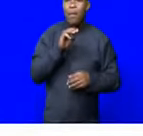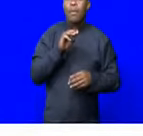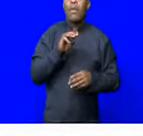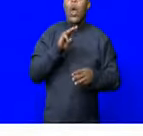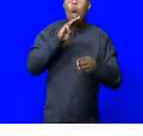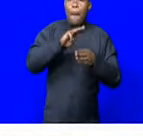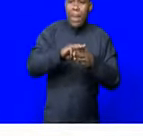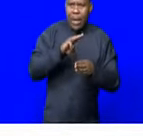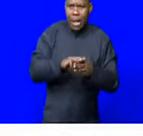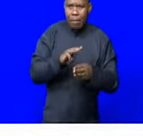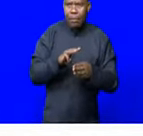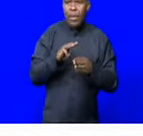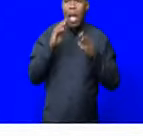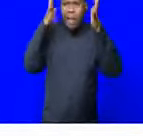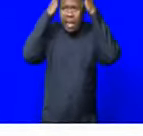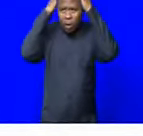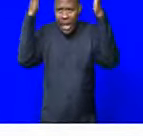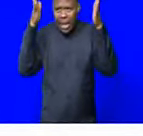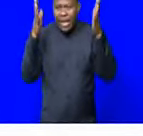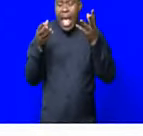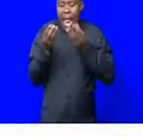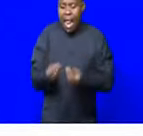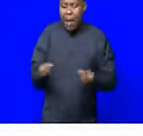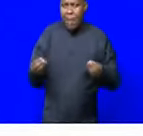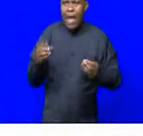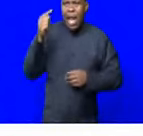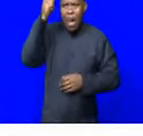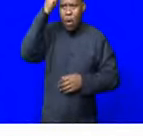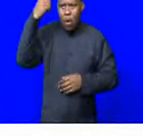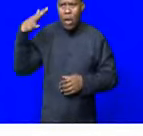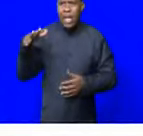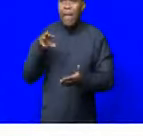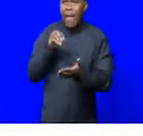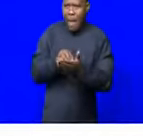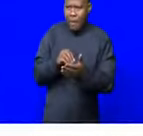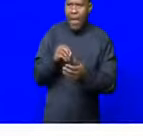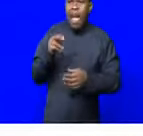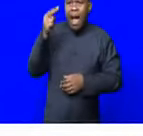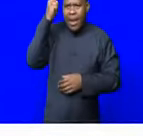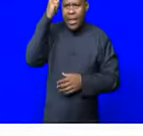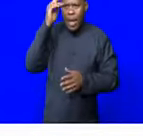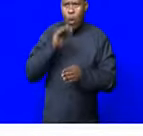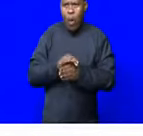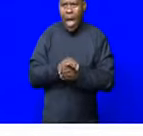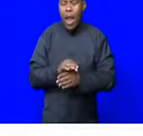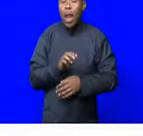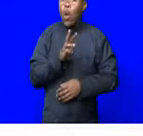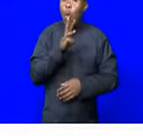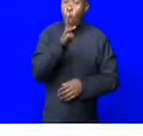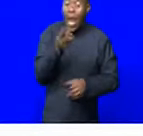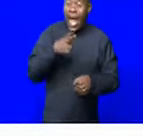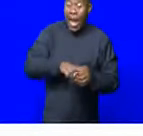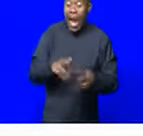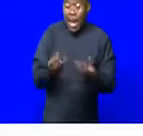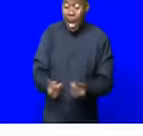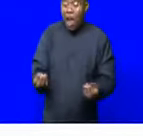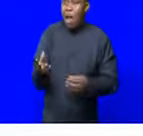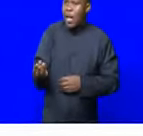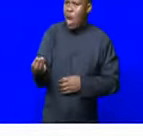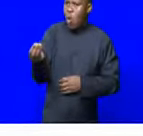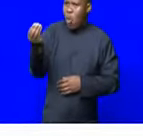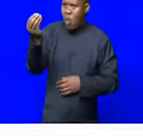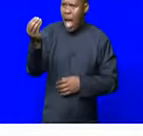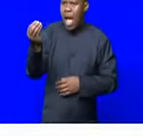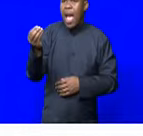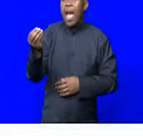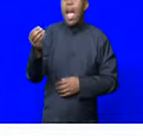to Eswatini and to inform the parents on how important it is that at an early age we